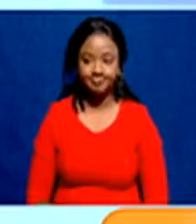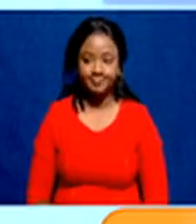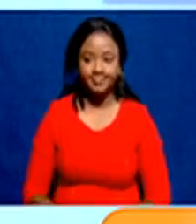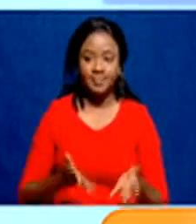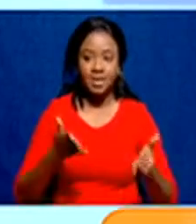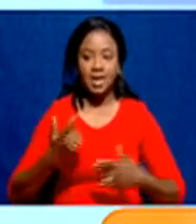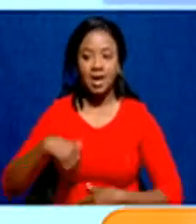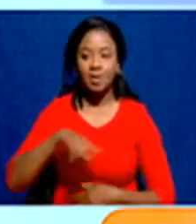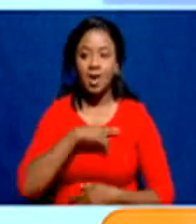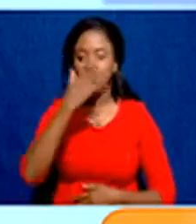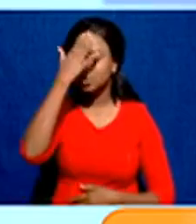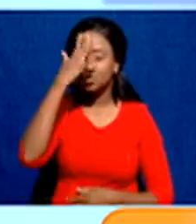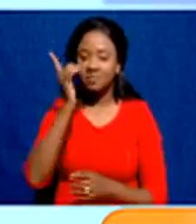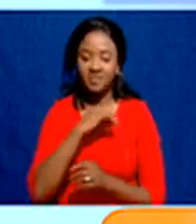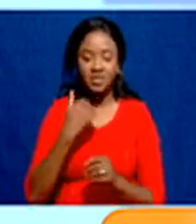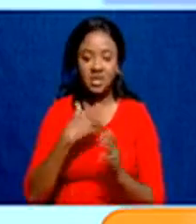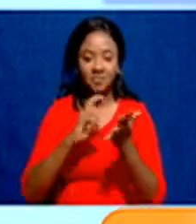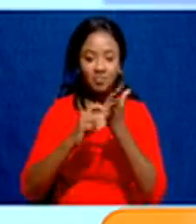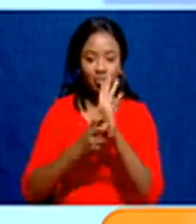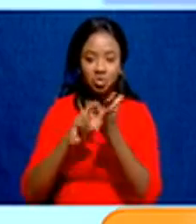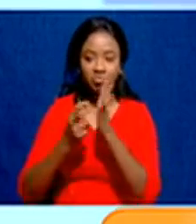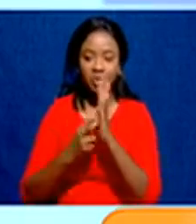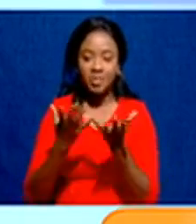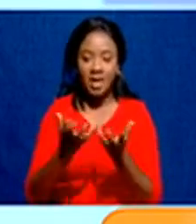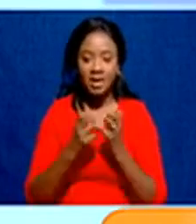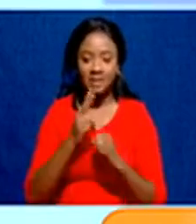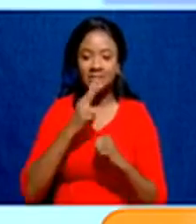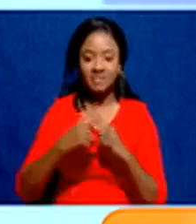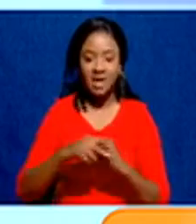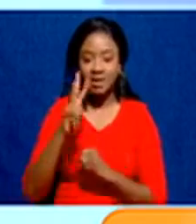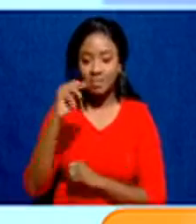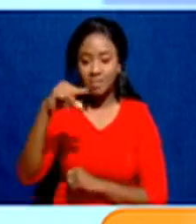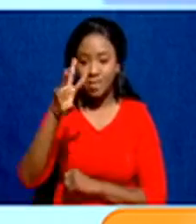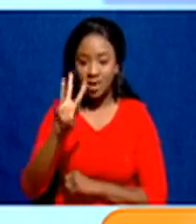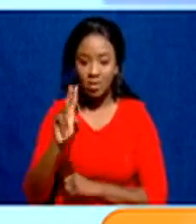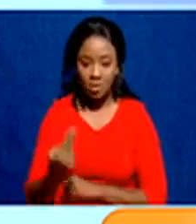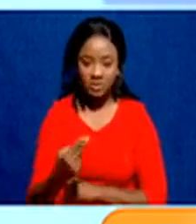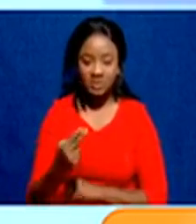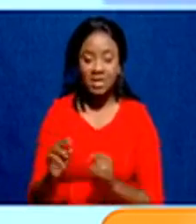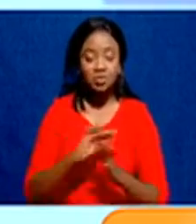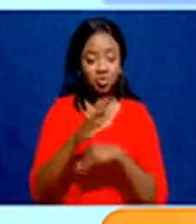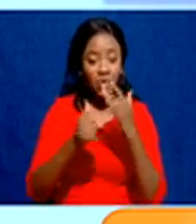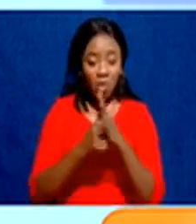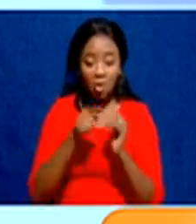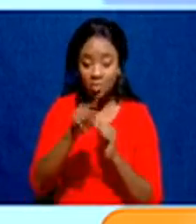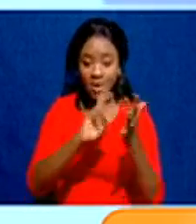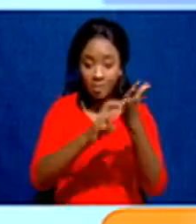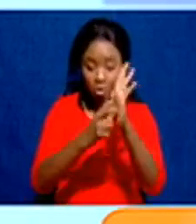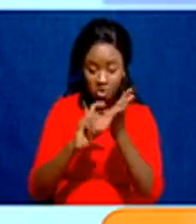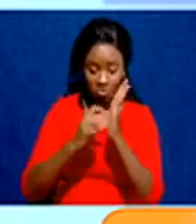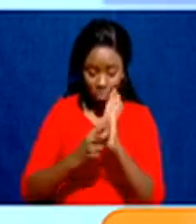project that requires about 700 megawatts. So these projects must be supported by a